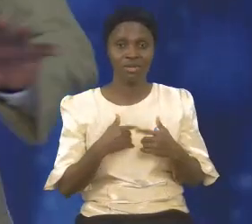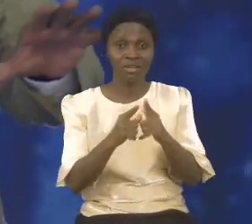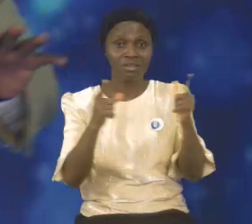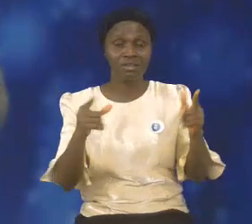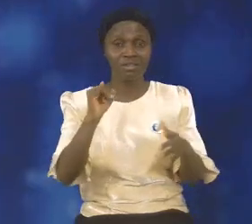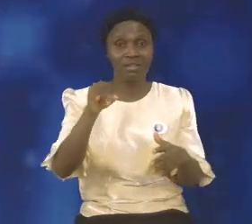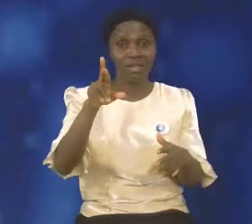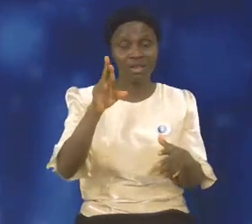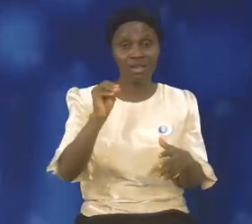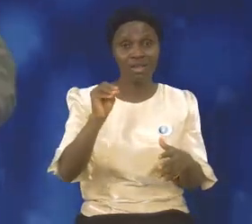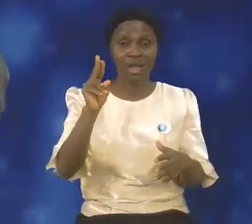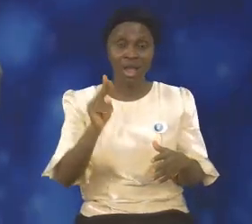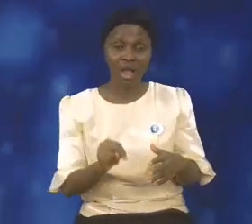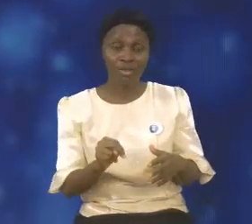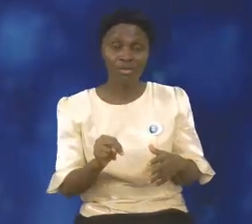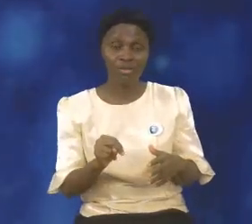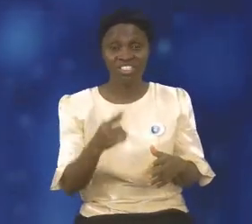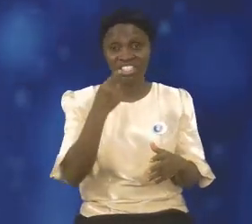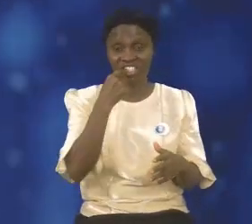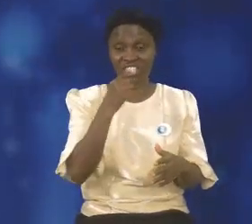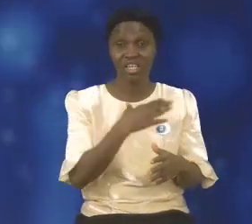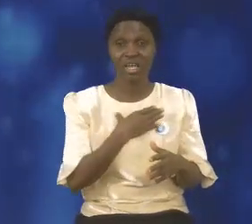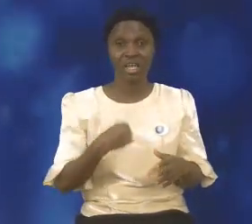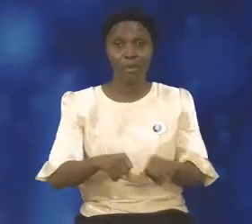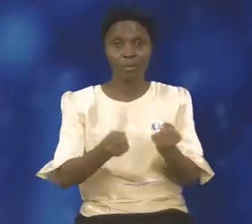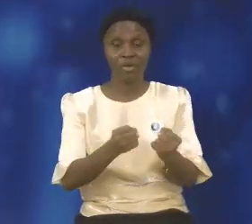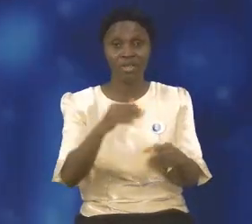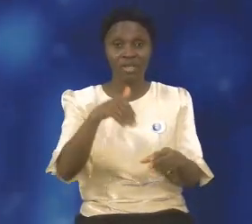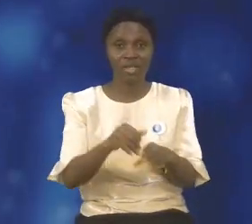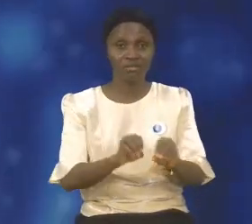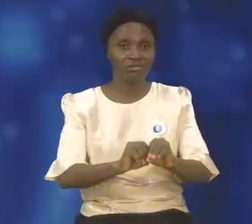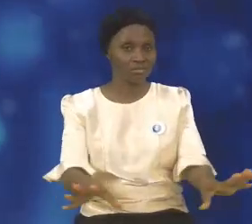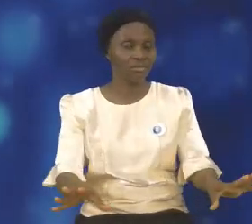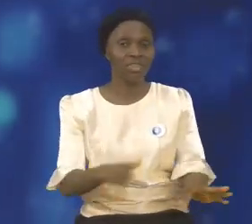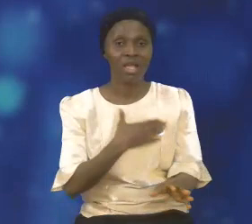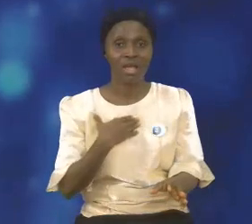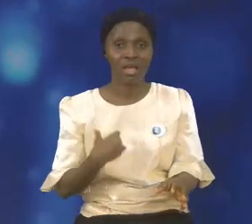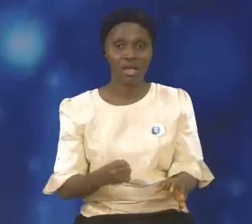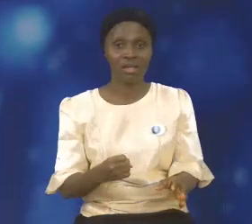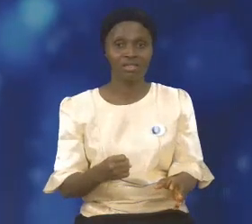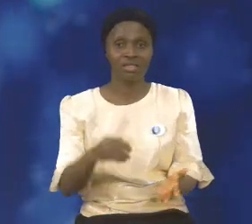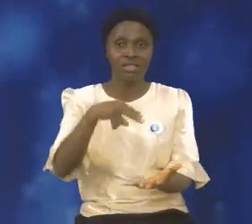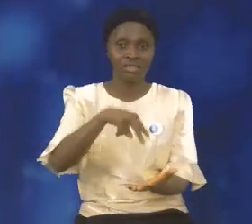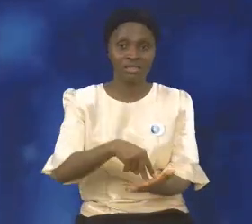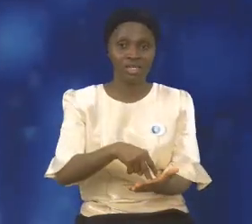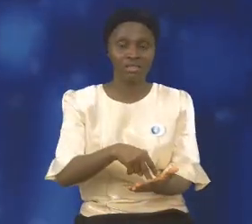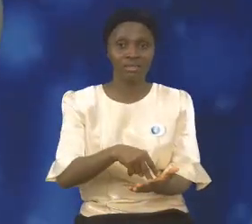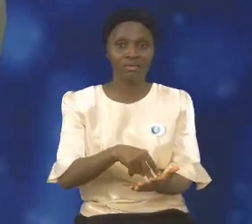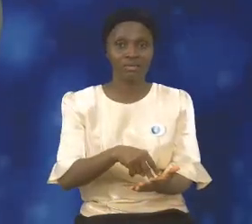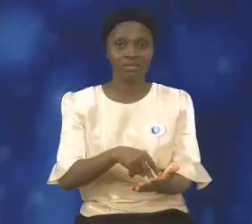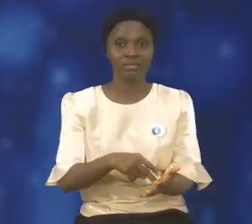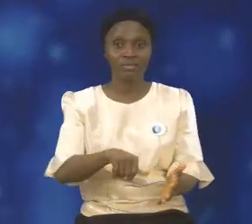It devoured and break in pieces and stamped the residue with